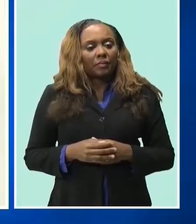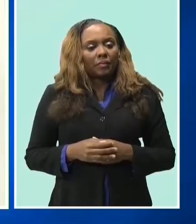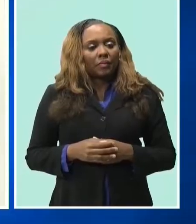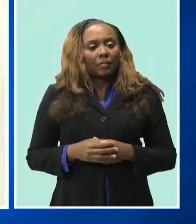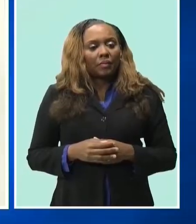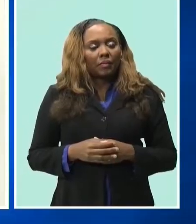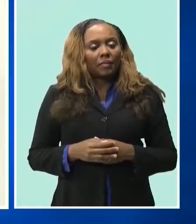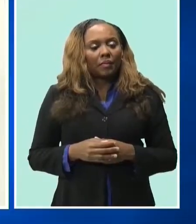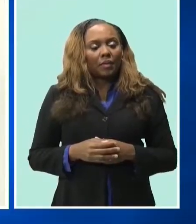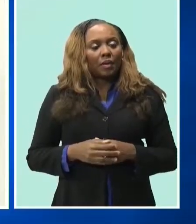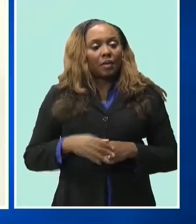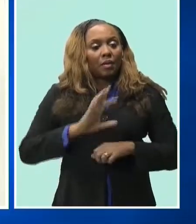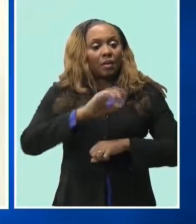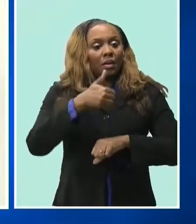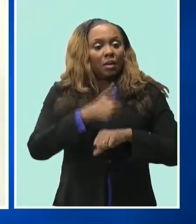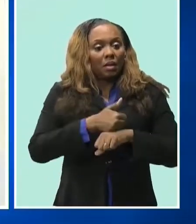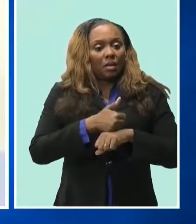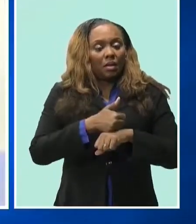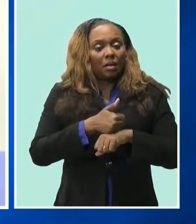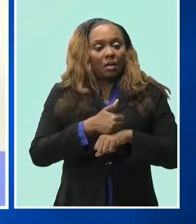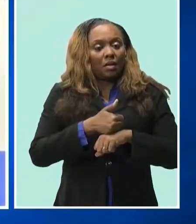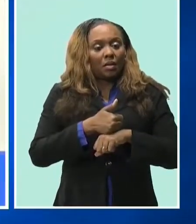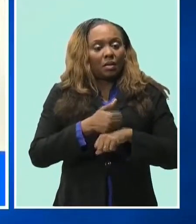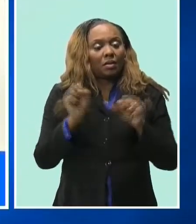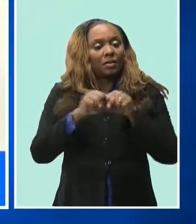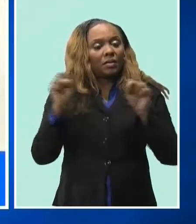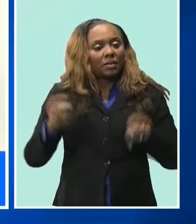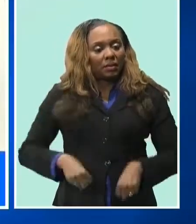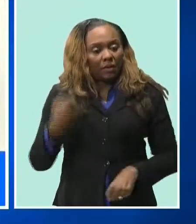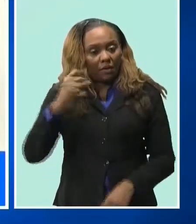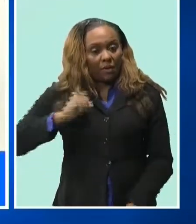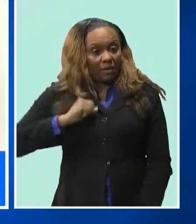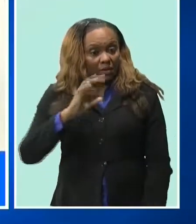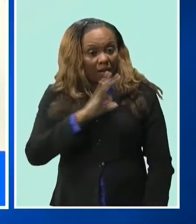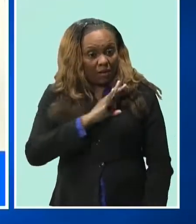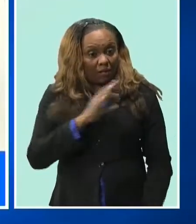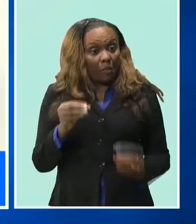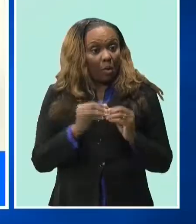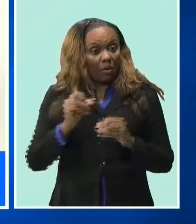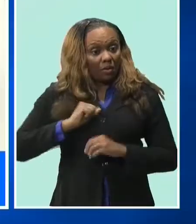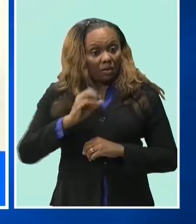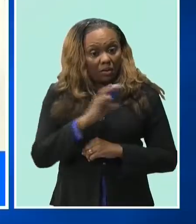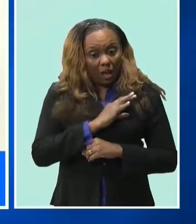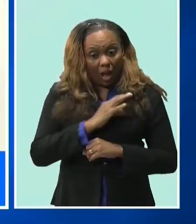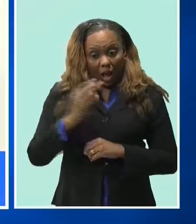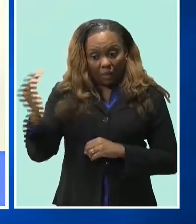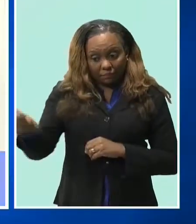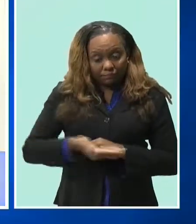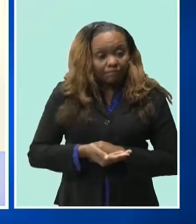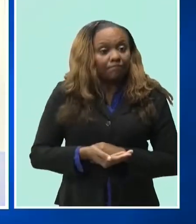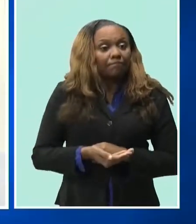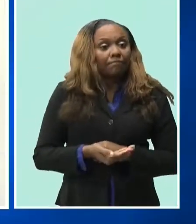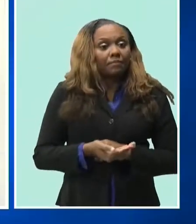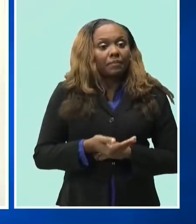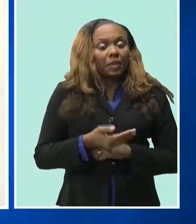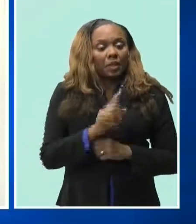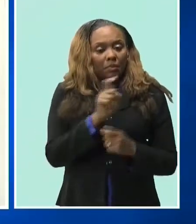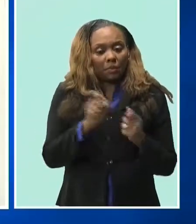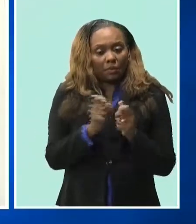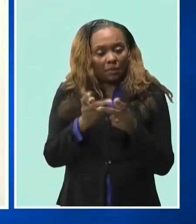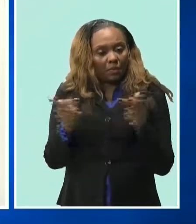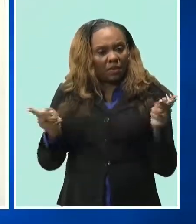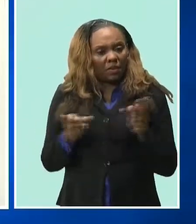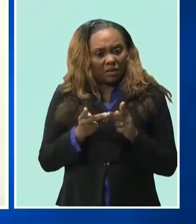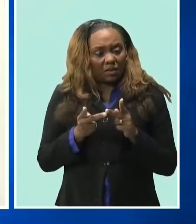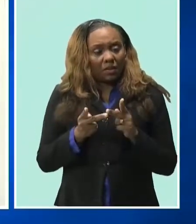system where we have additional workers on staff to be able to meet the demand. We've also ensured that at specific locations where it